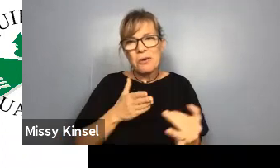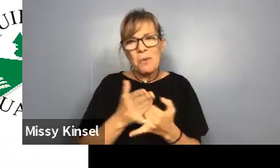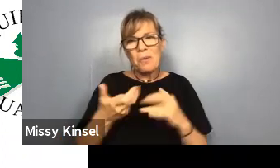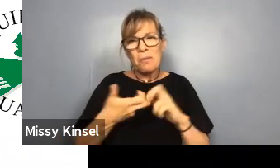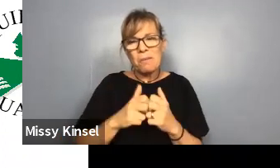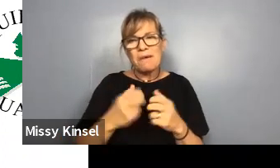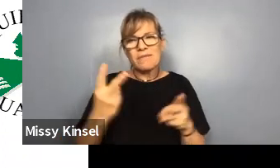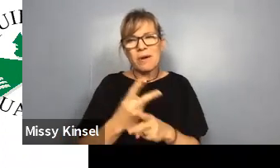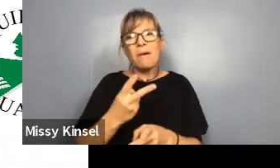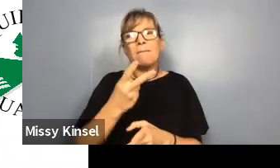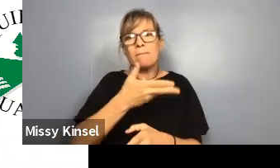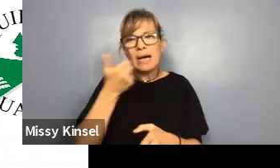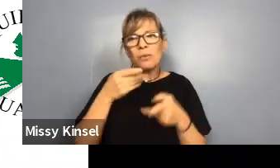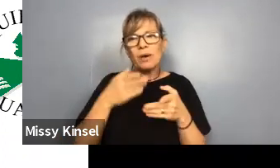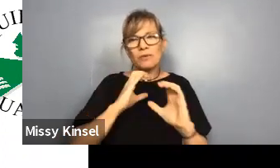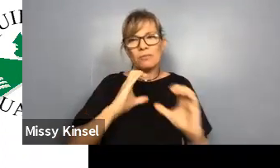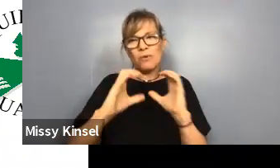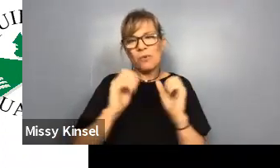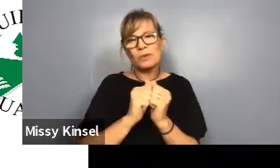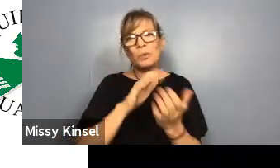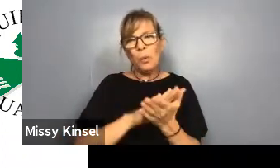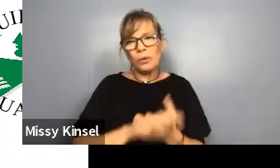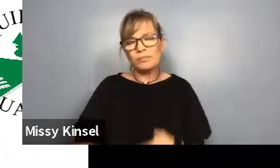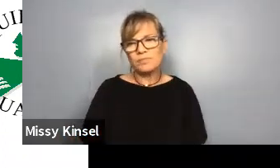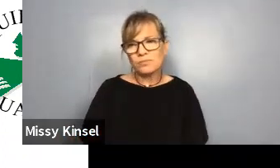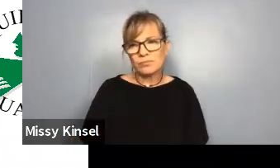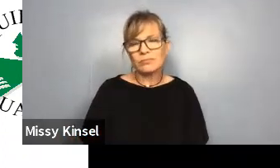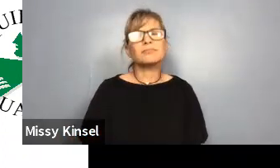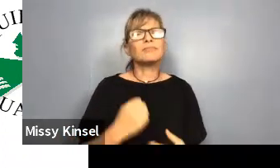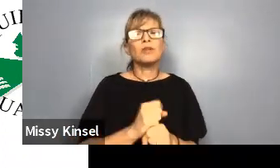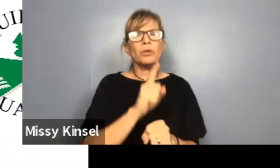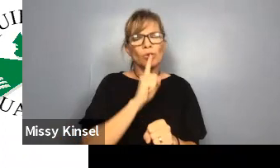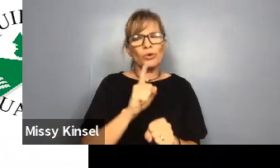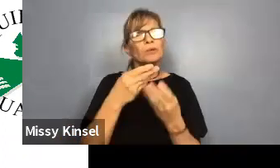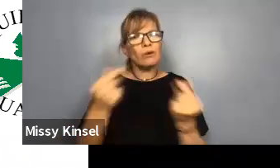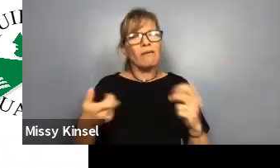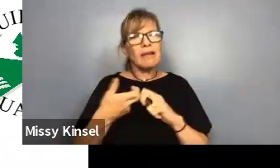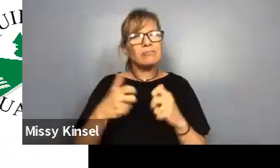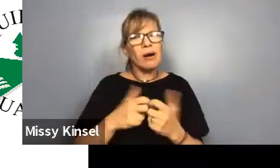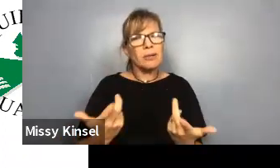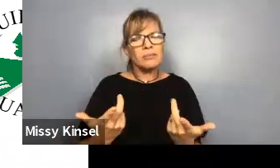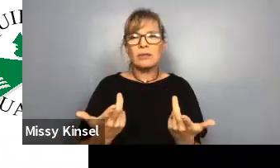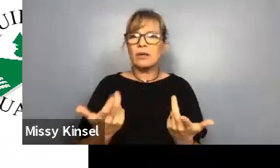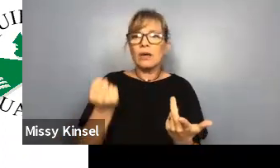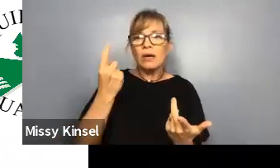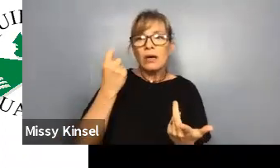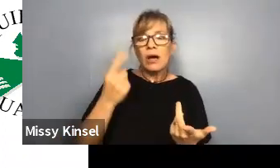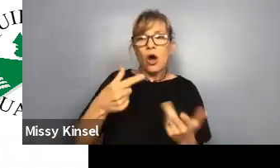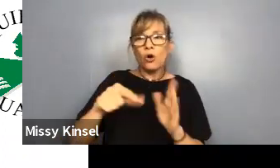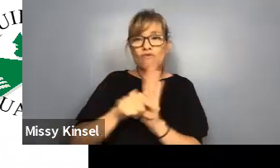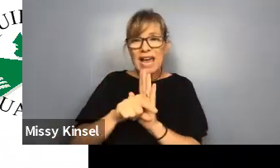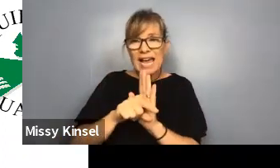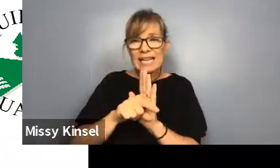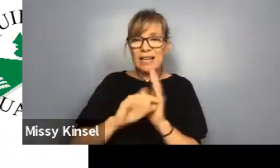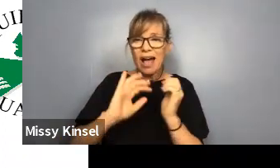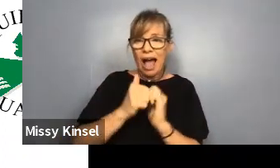figure out the best way for you to communicate with your school to resolve the issue. With respect to grades and how